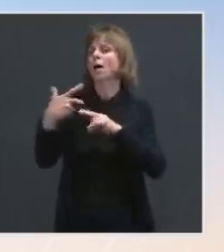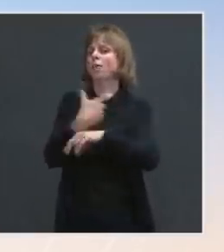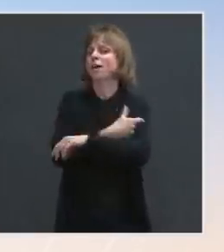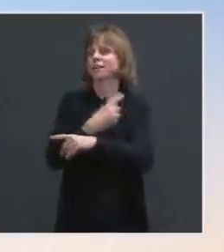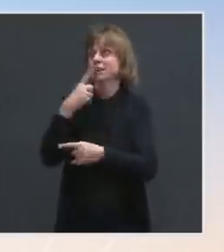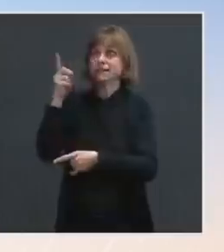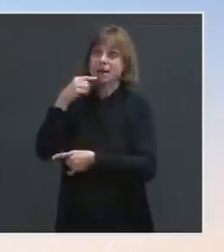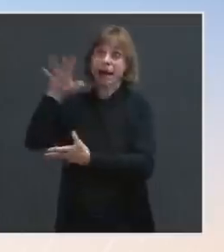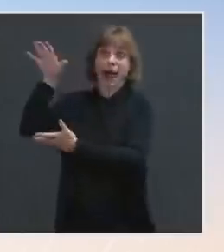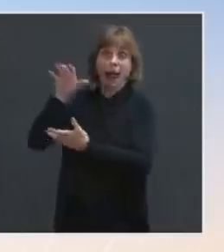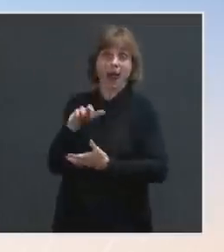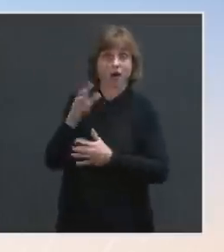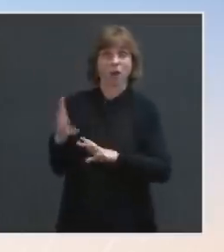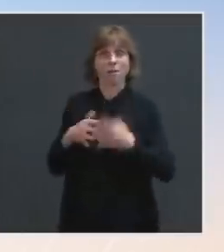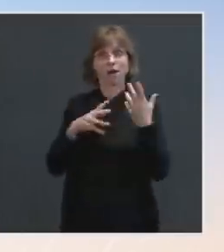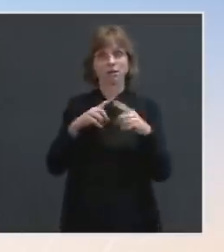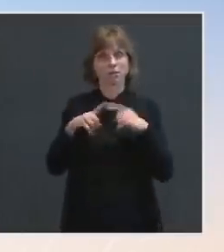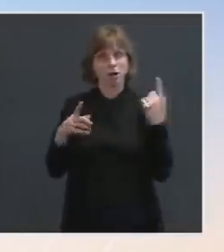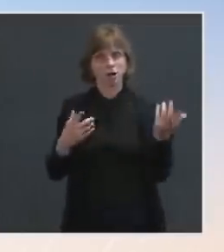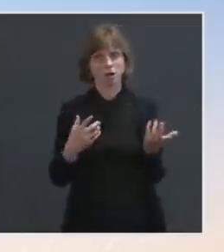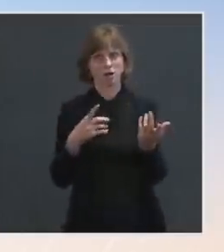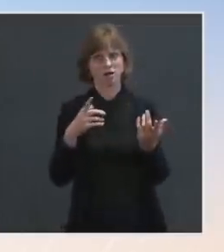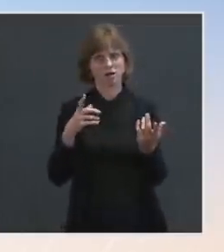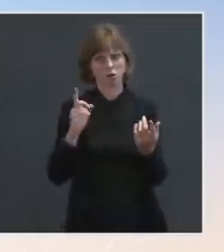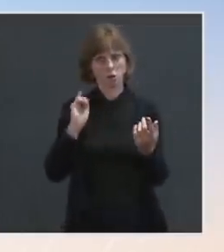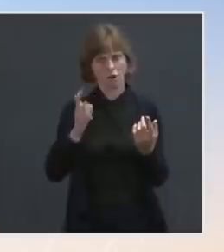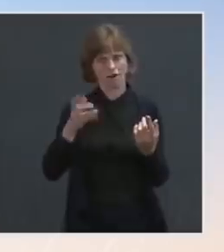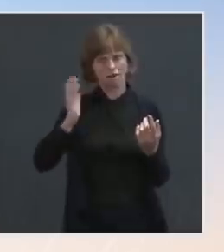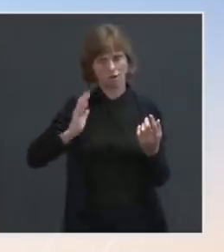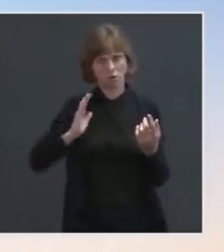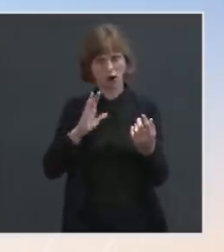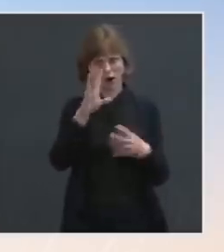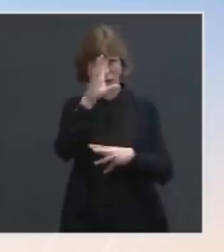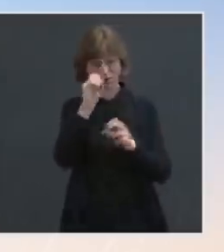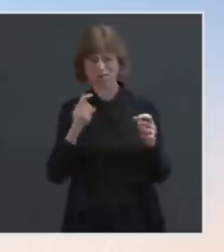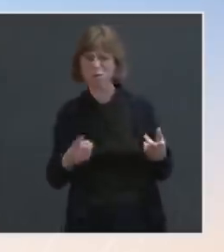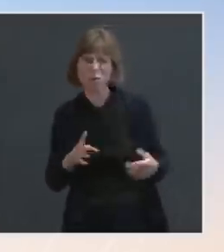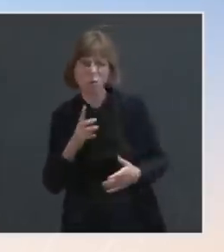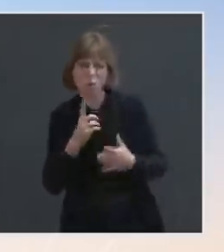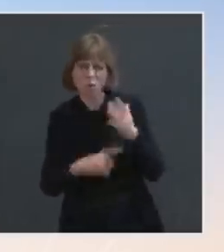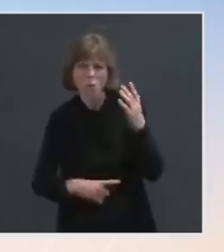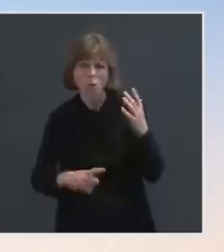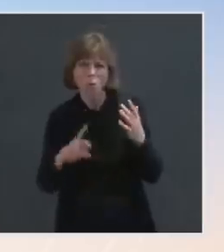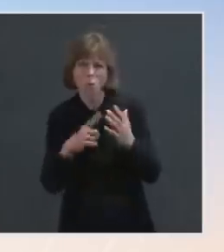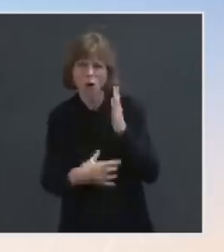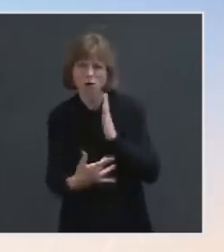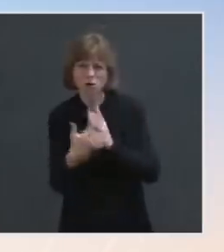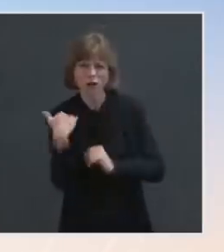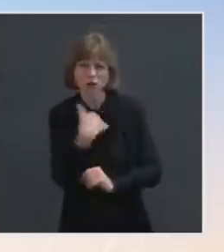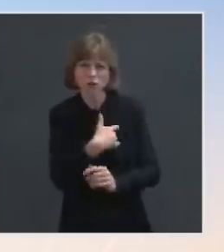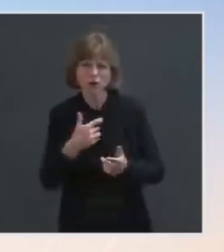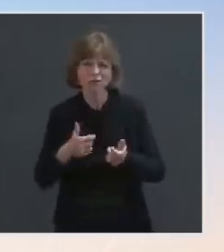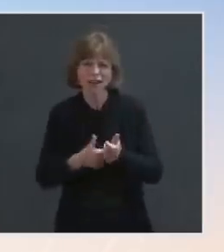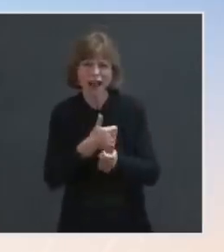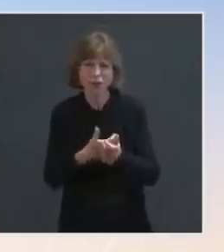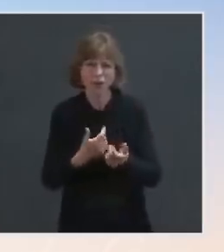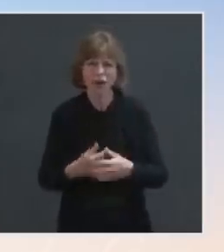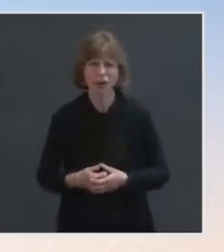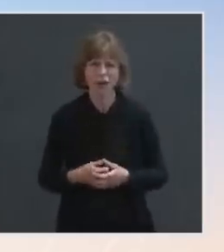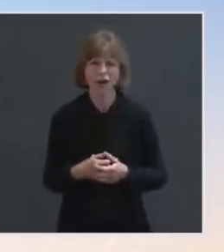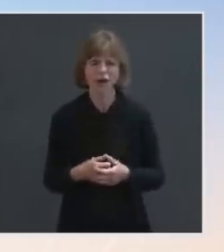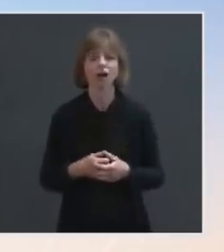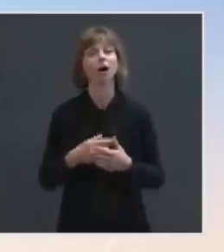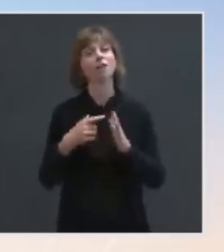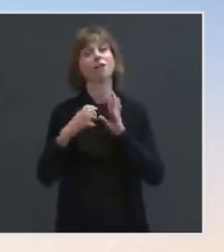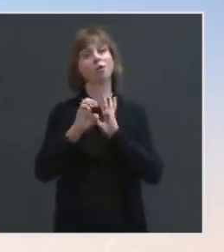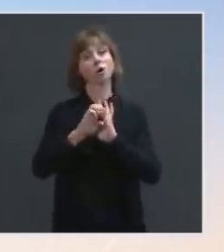prior administration deserve some credit for laying the groundwork? Which ones are we following? Well, for instance, former